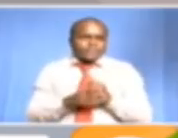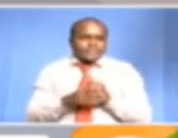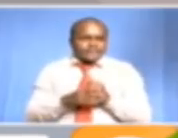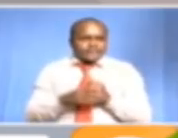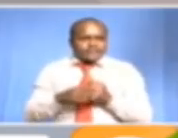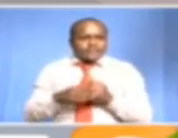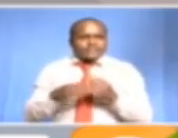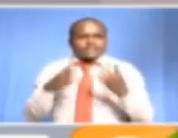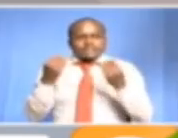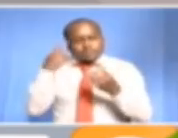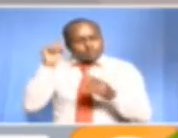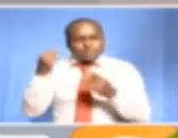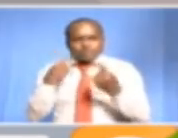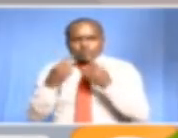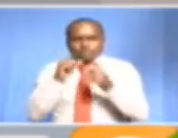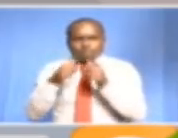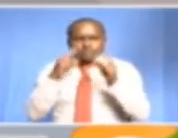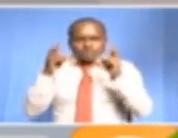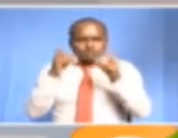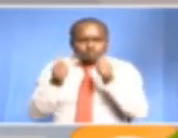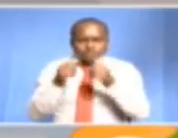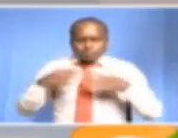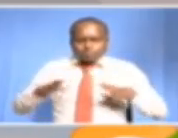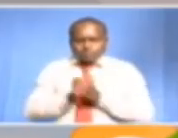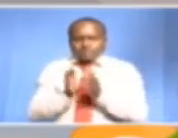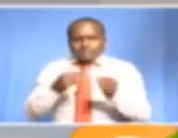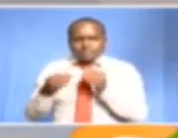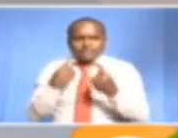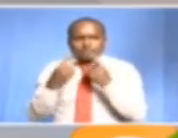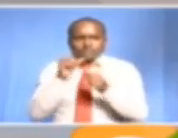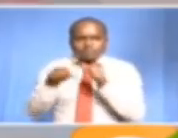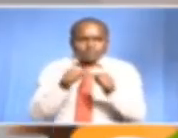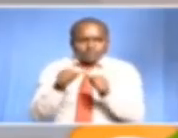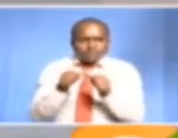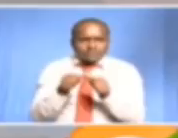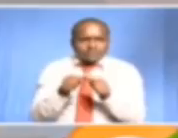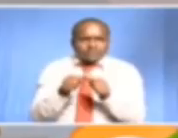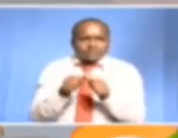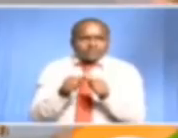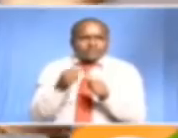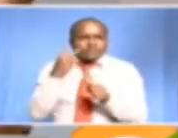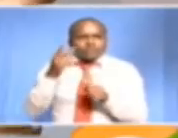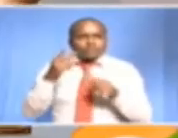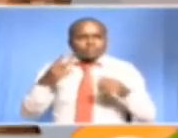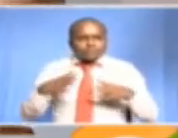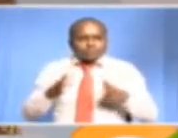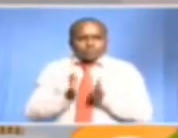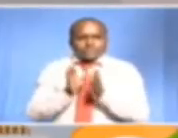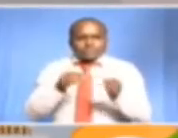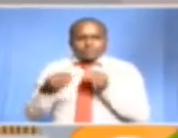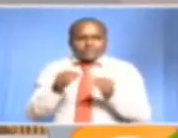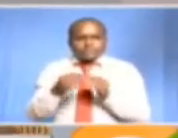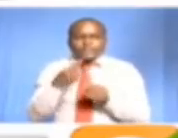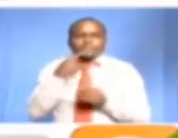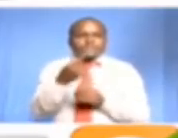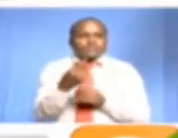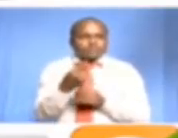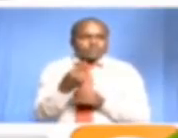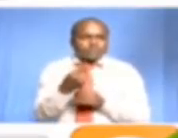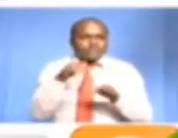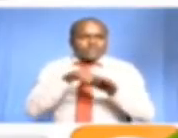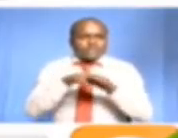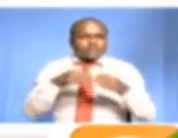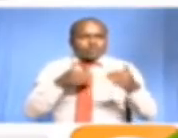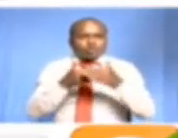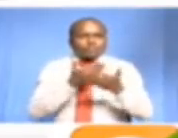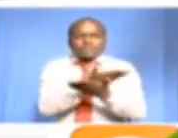easier for me to talk about issues that people with disability are talking about. Look at persons with disability. I am telling you, in almost every circle